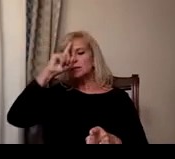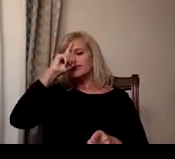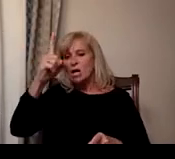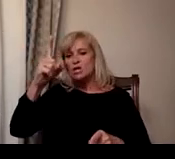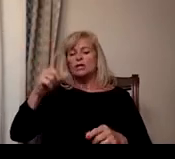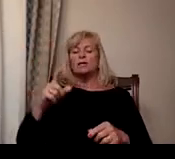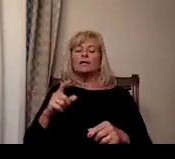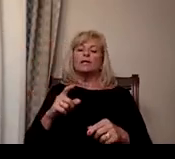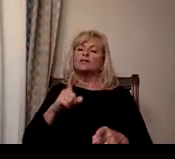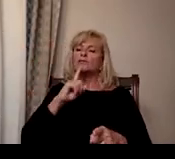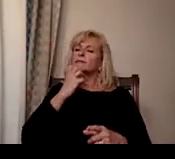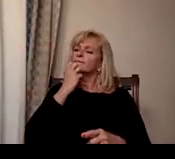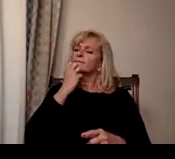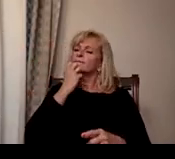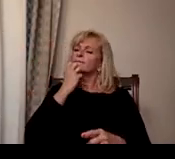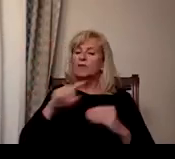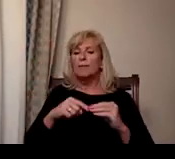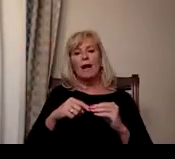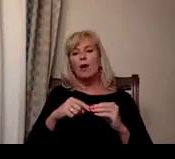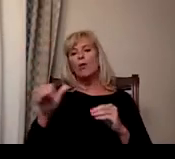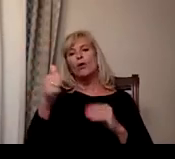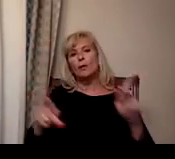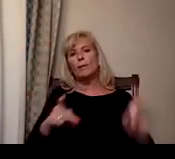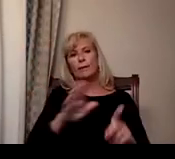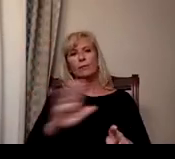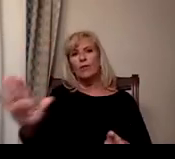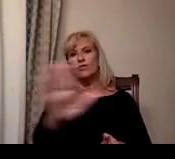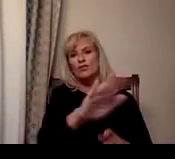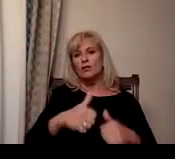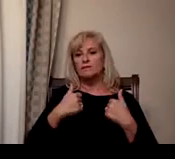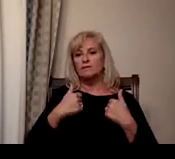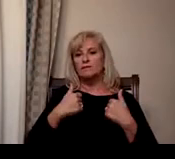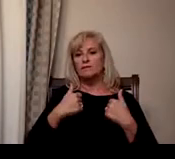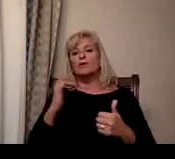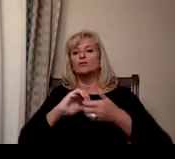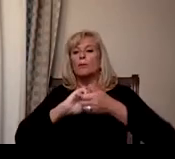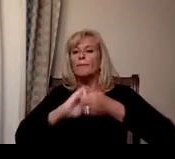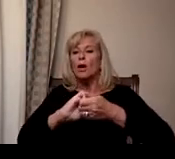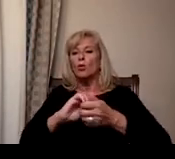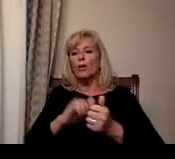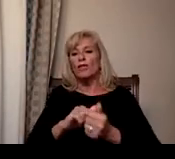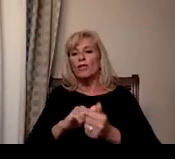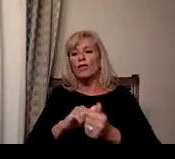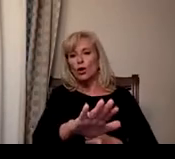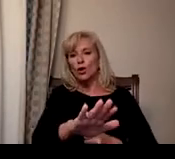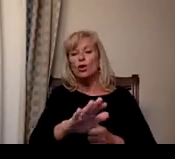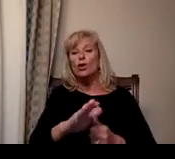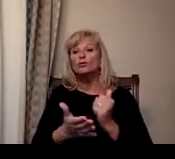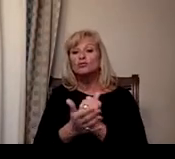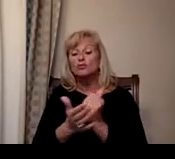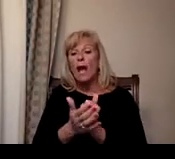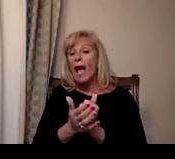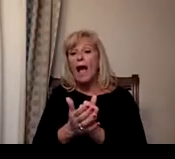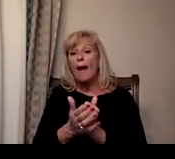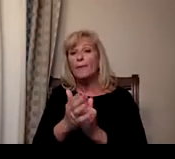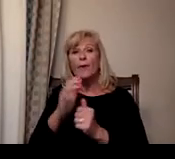but she genuinely cares about the lives of others. So I am so thrilled to partner with her to bring Vive to the masses.